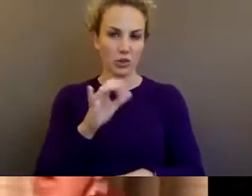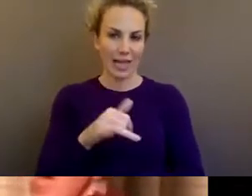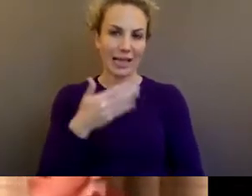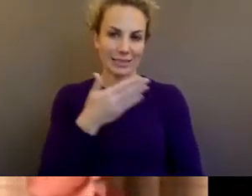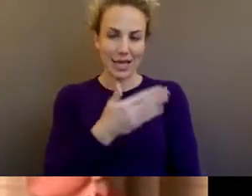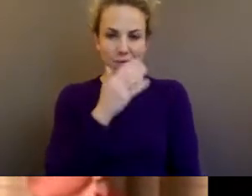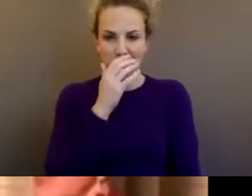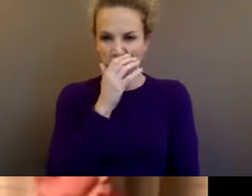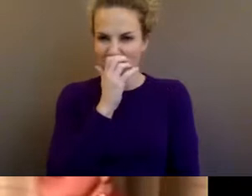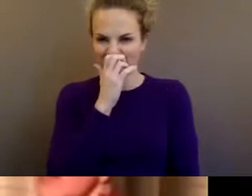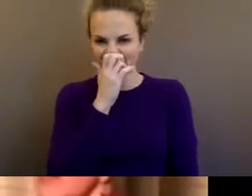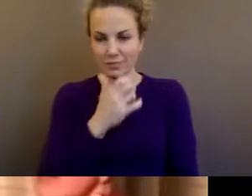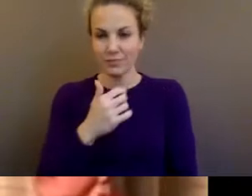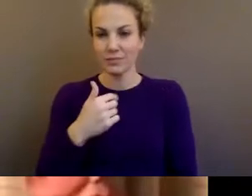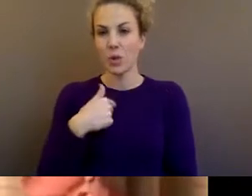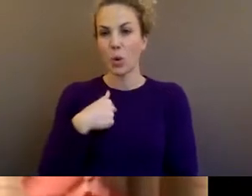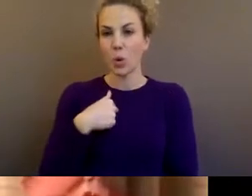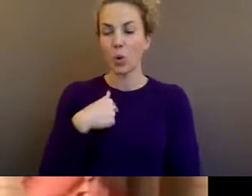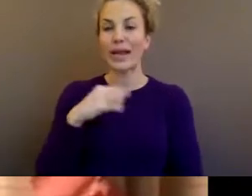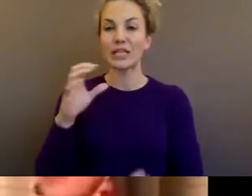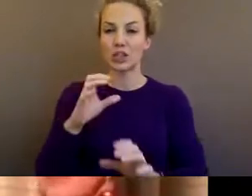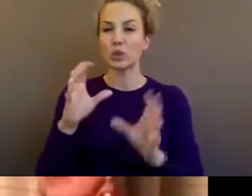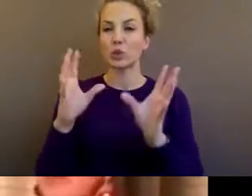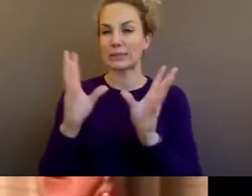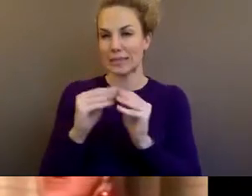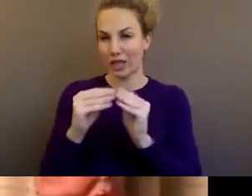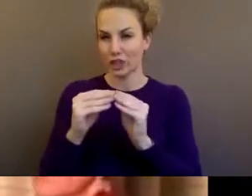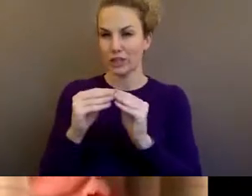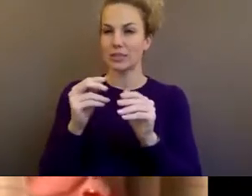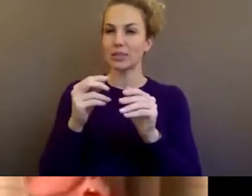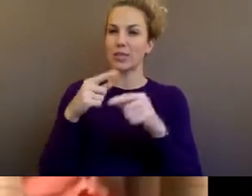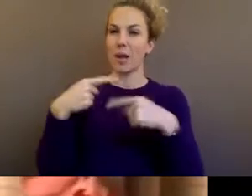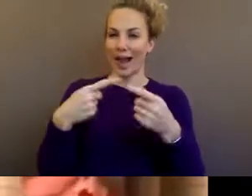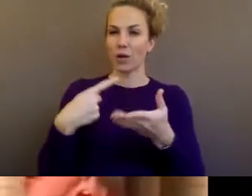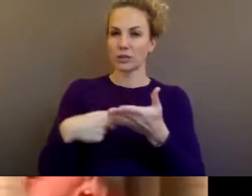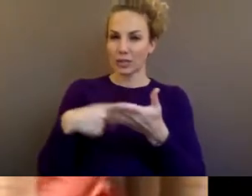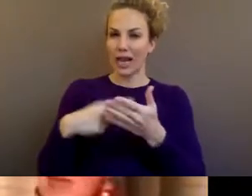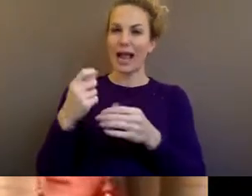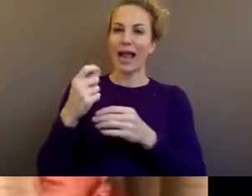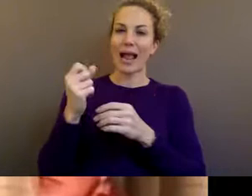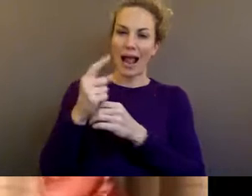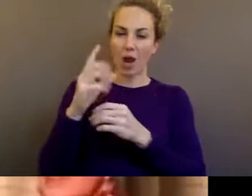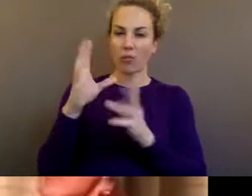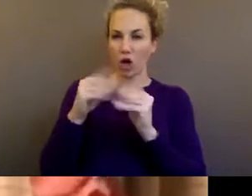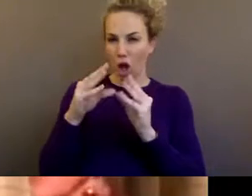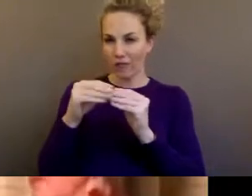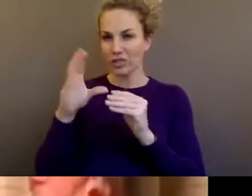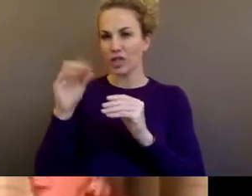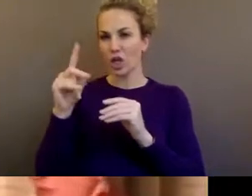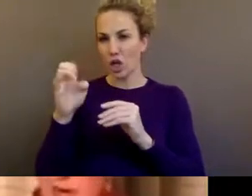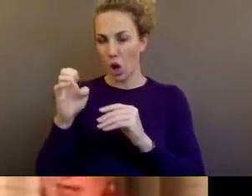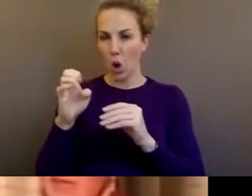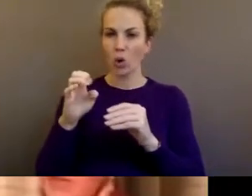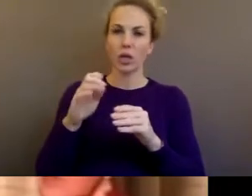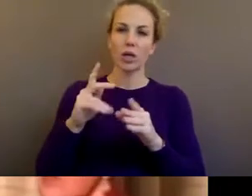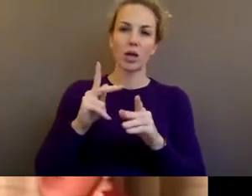there. We regularly do sessions on the code. At the annual conference. At the conferences. Institute of Professional